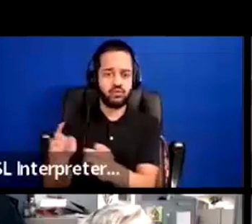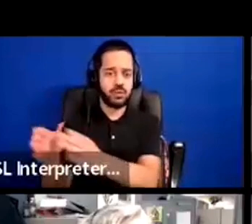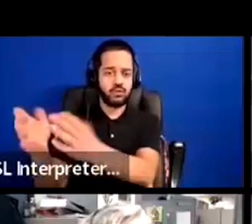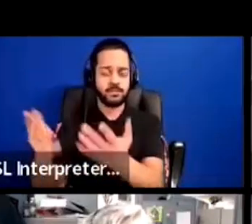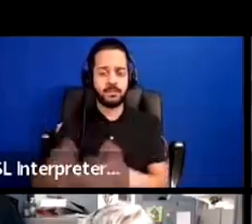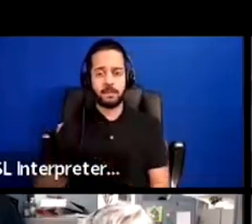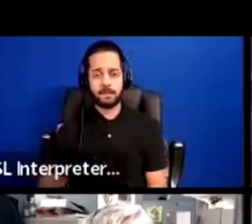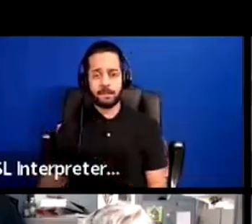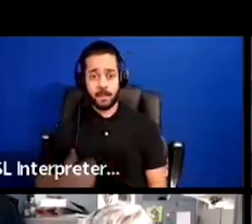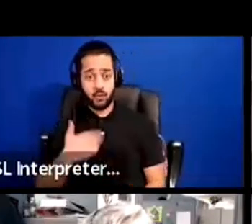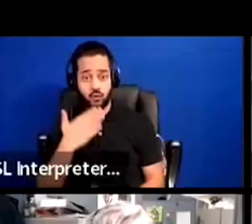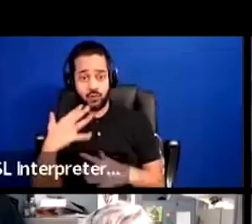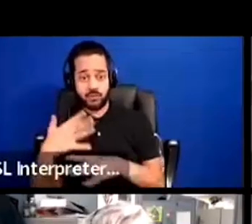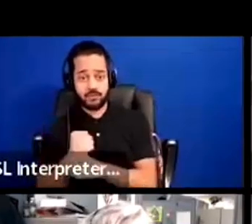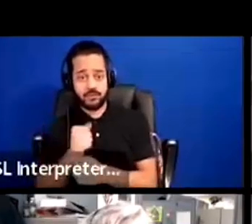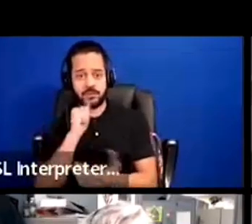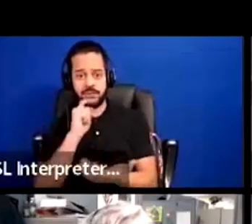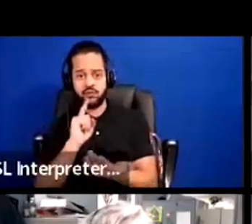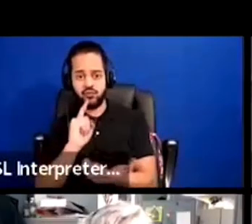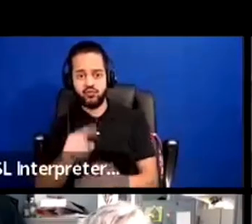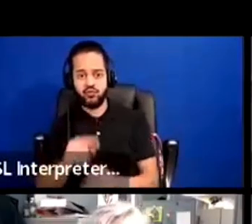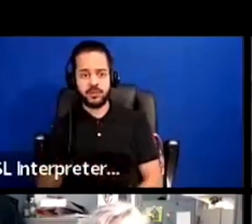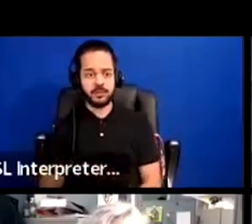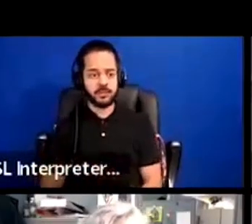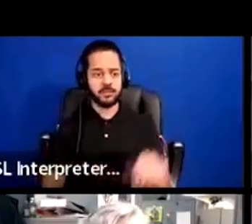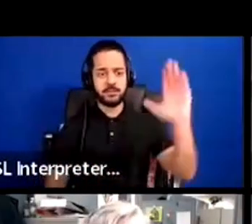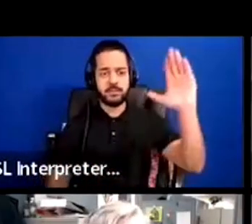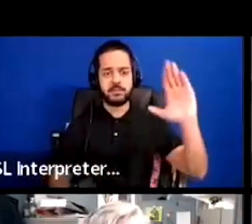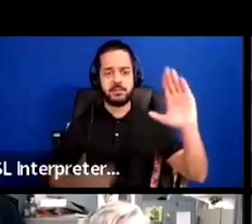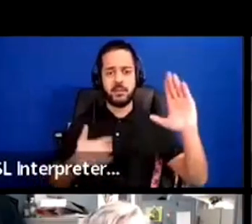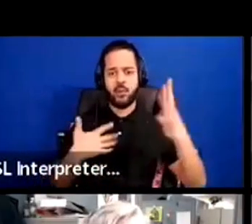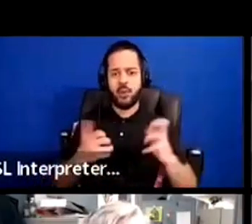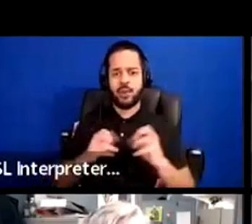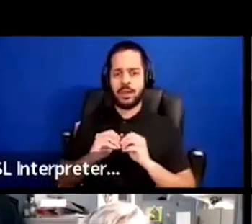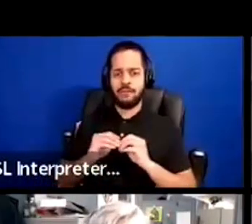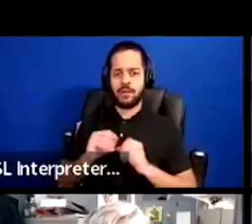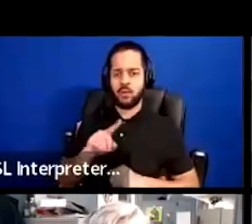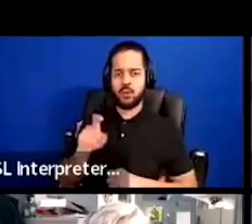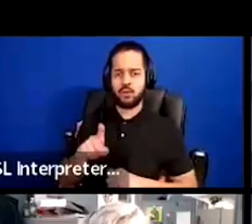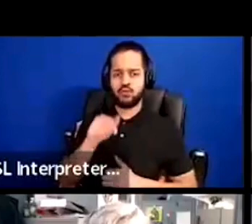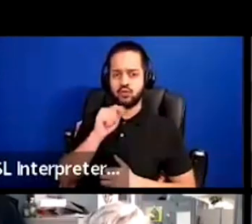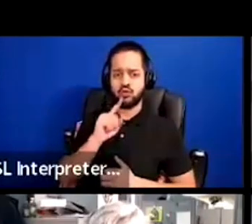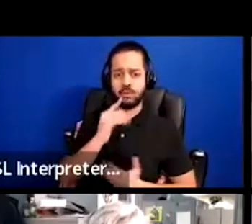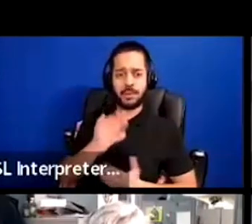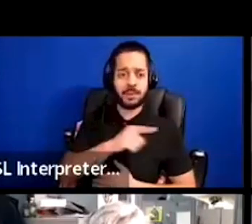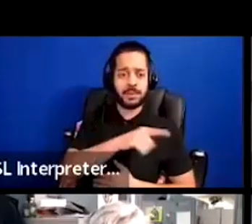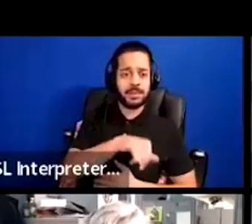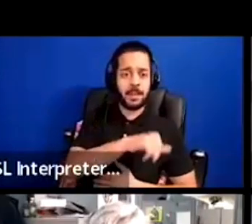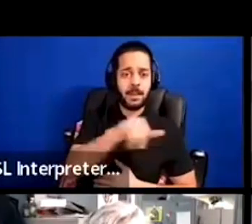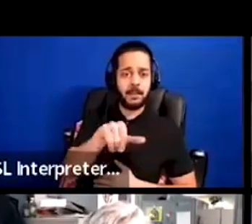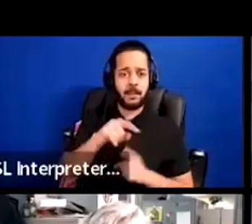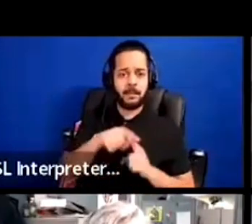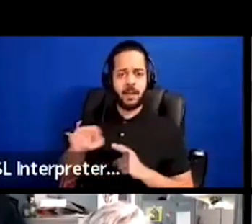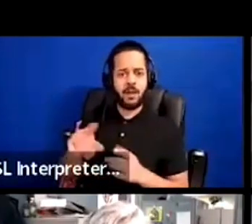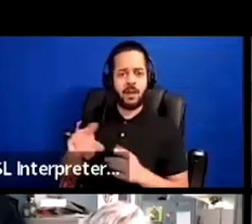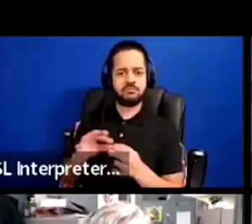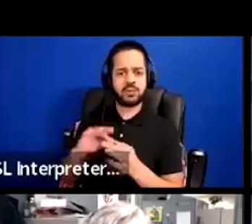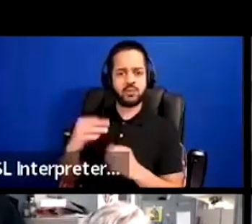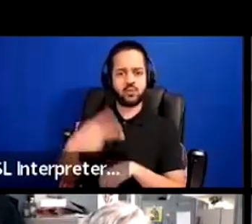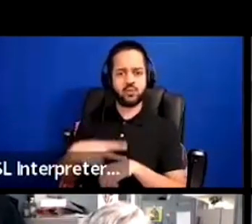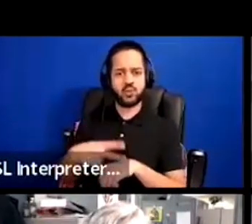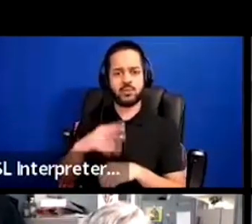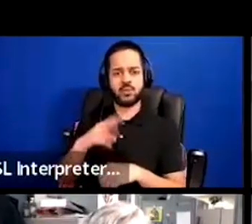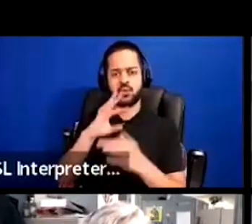a good synopsis. One clarification question, Tom. I don't know if others have it, but you made the comment twice